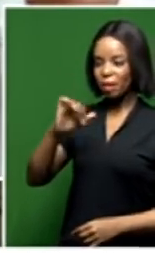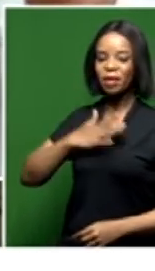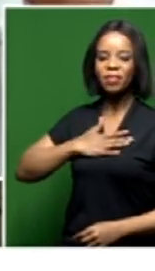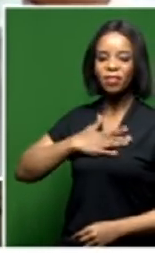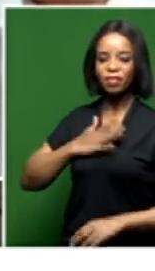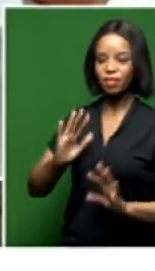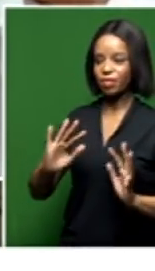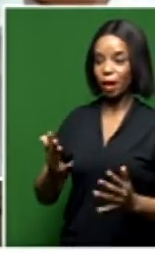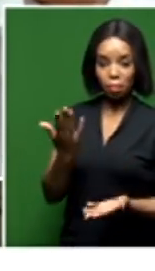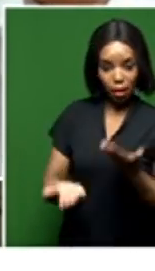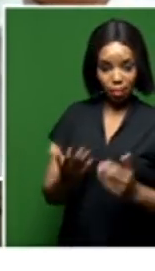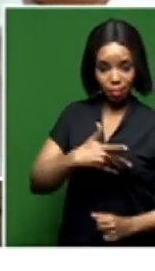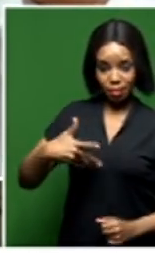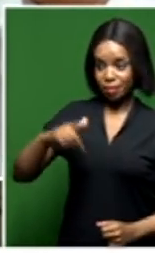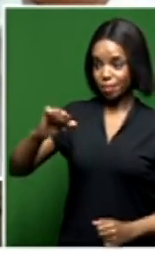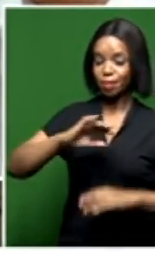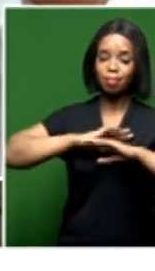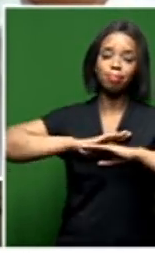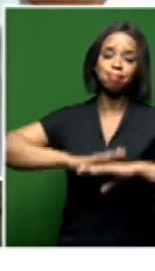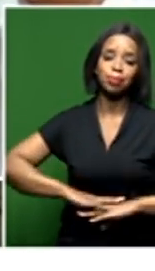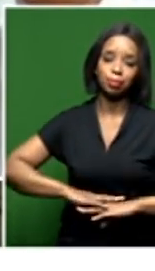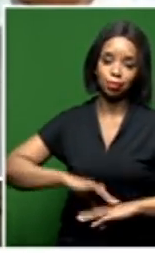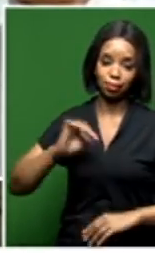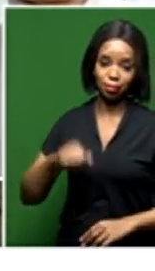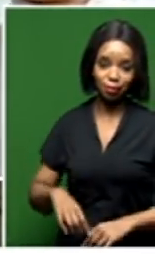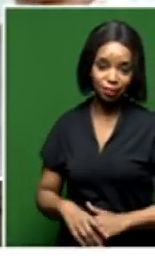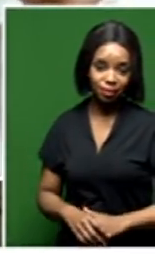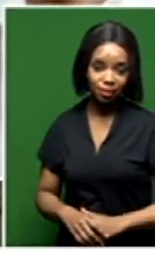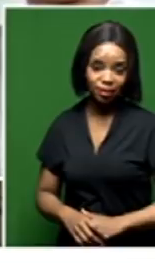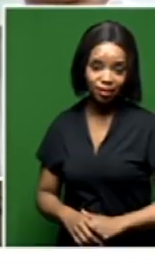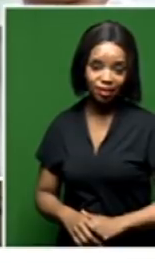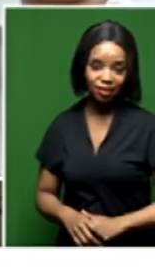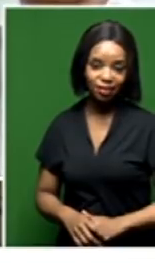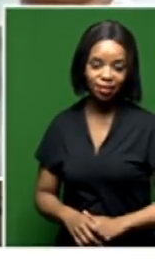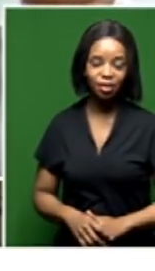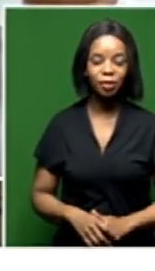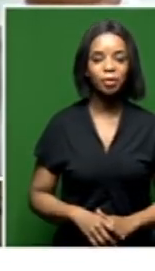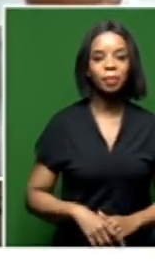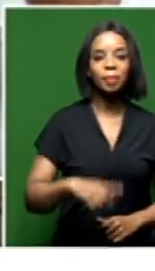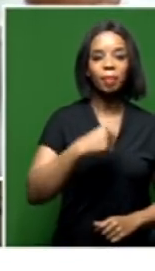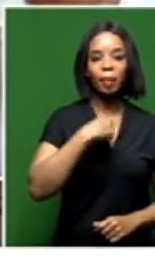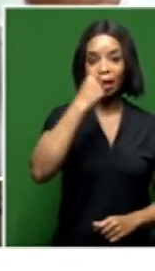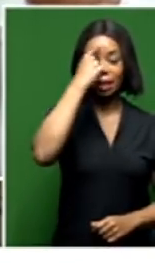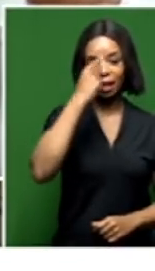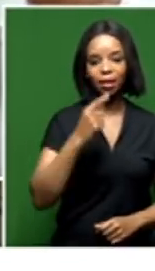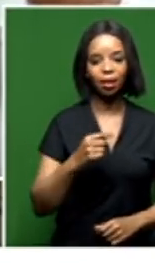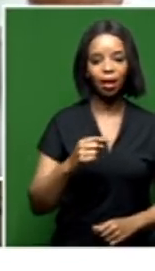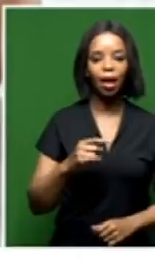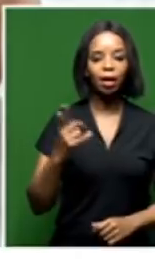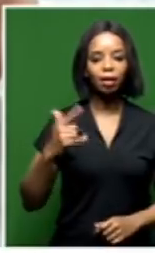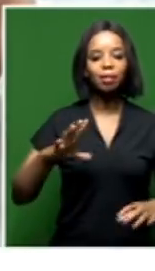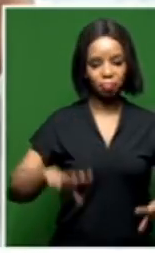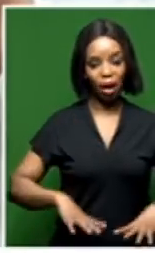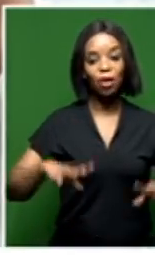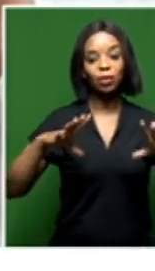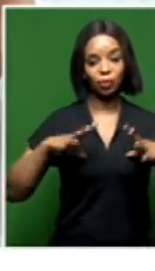Your mother must be so relieved and over the moon for the two of you. I think the biggest feeling is pride. I think she's very proud of